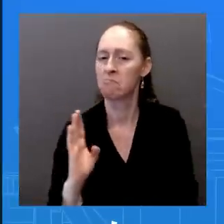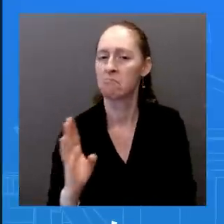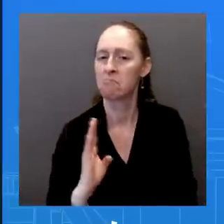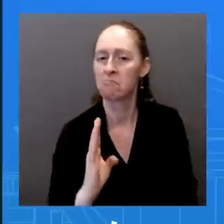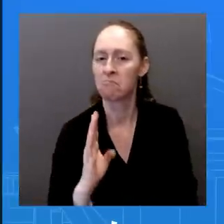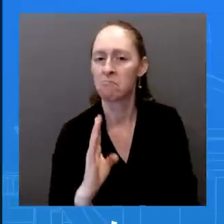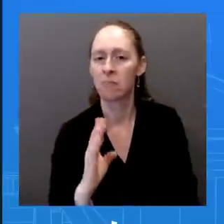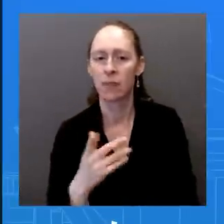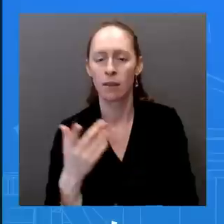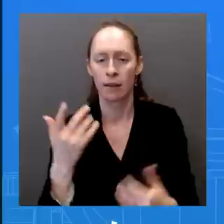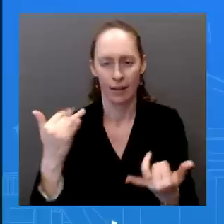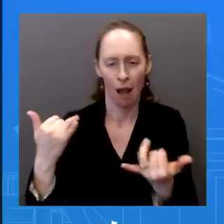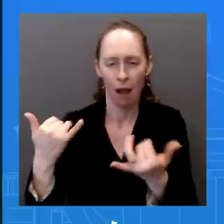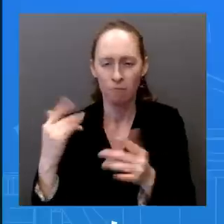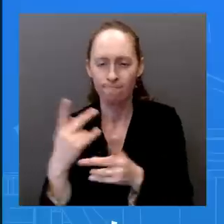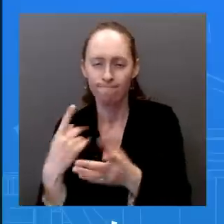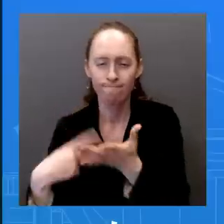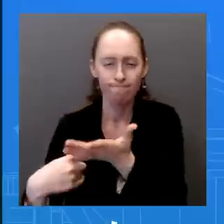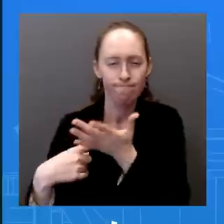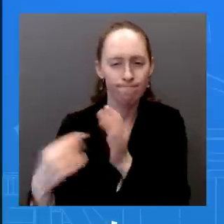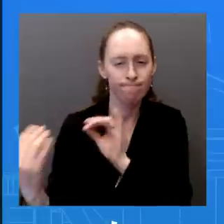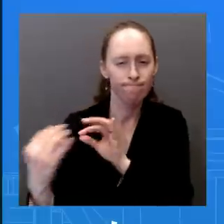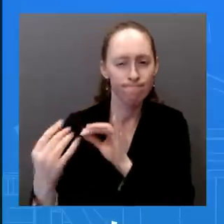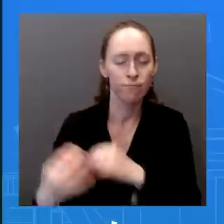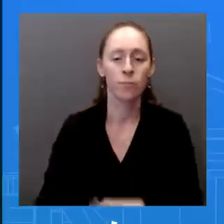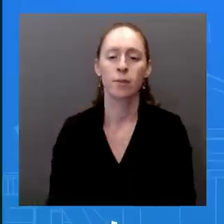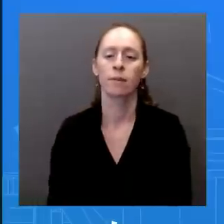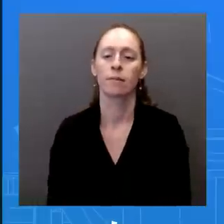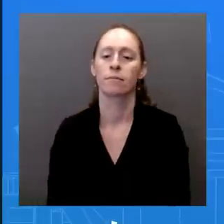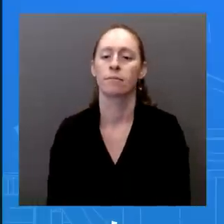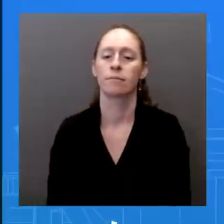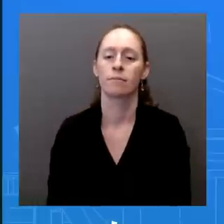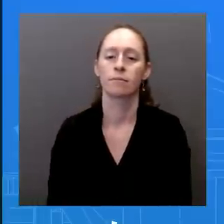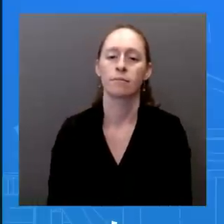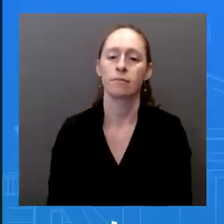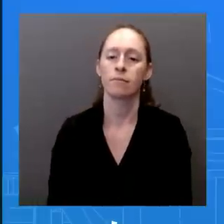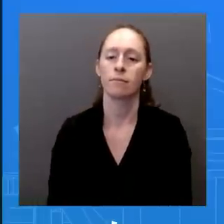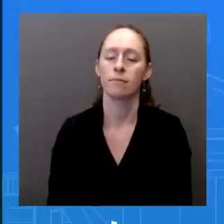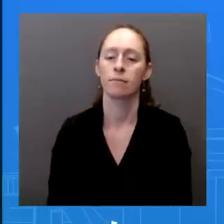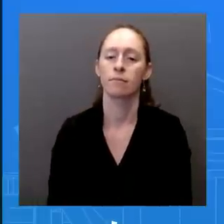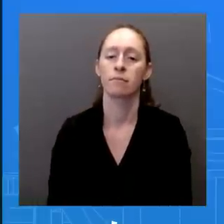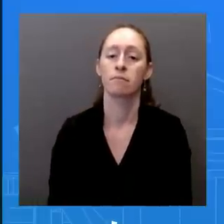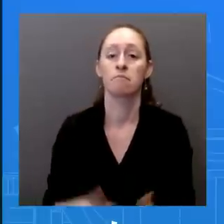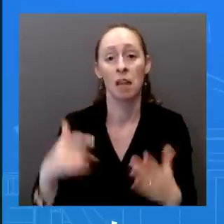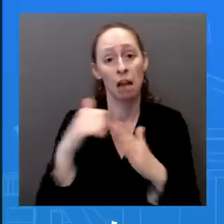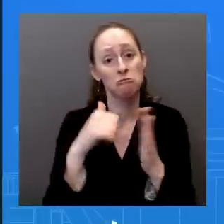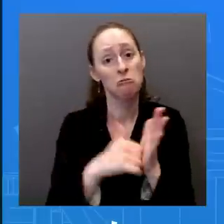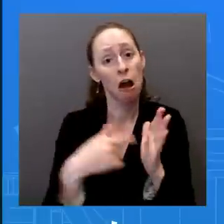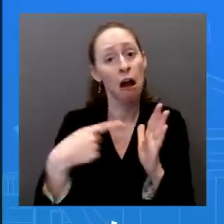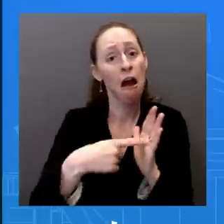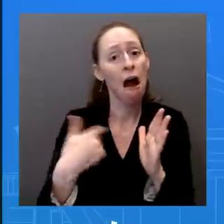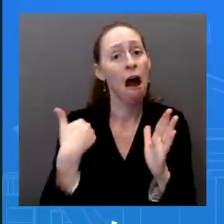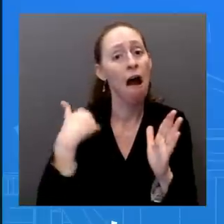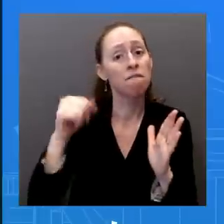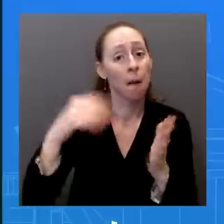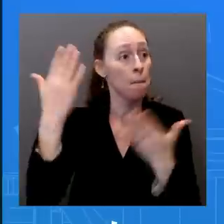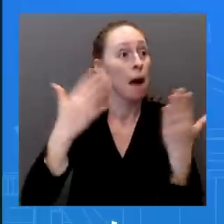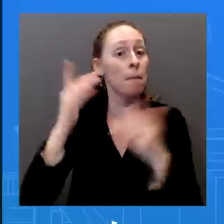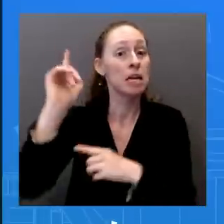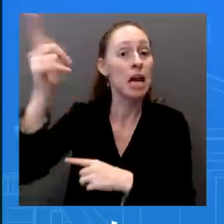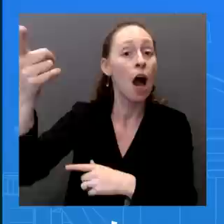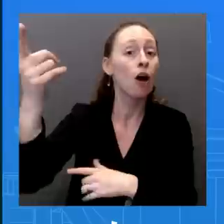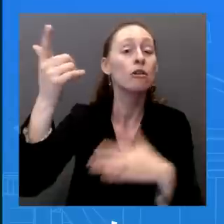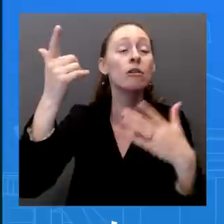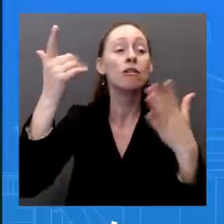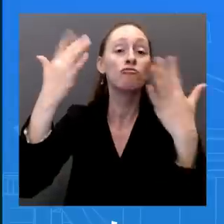be on the agenda, and you may very well see him make a public statement that is more specific than the principles that